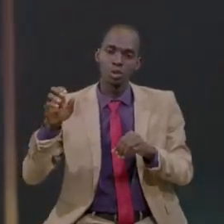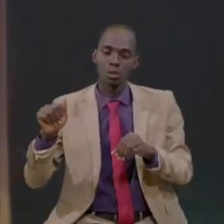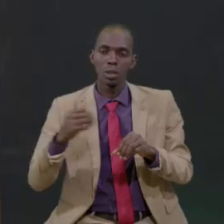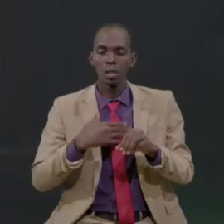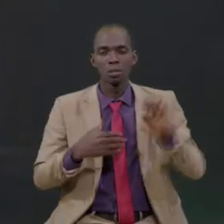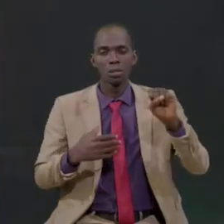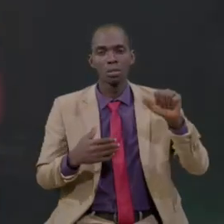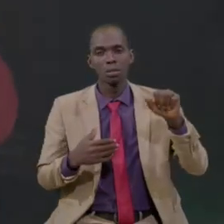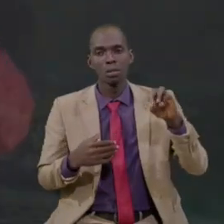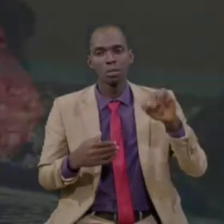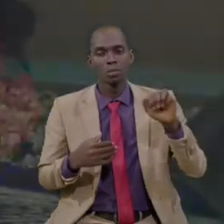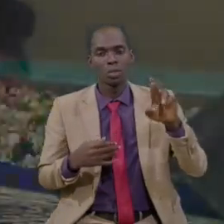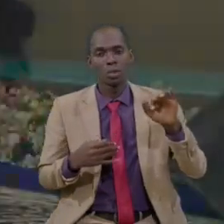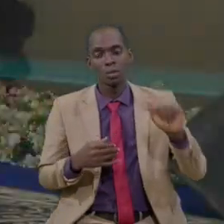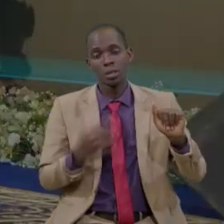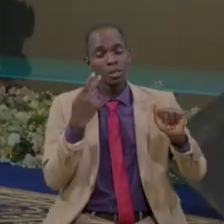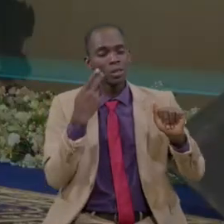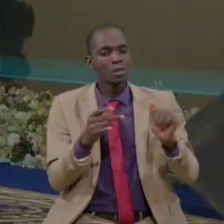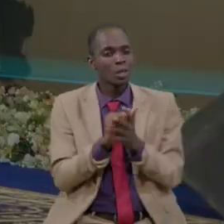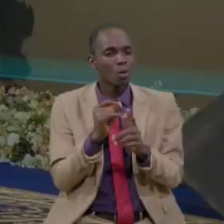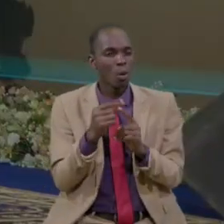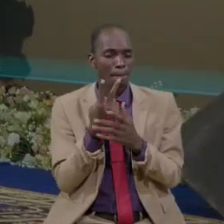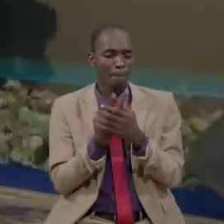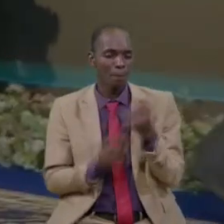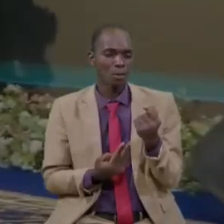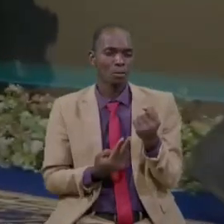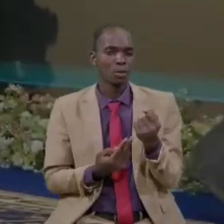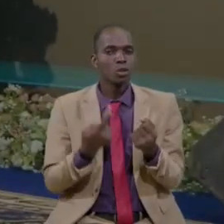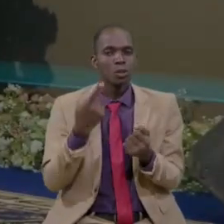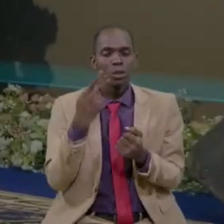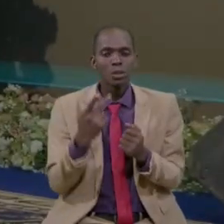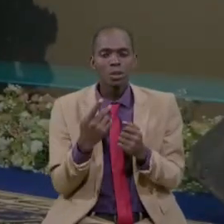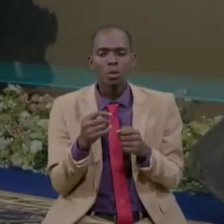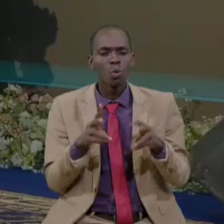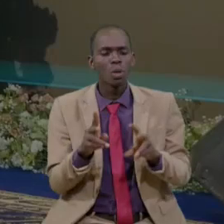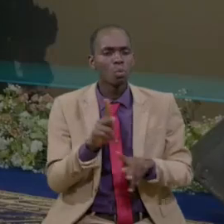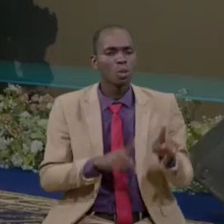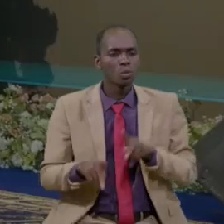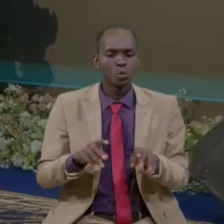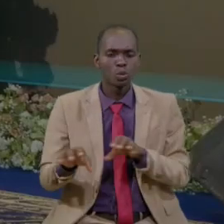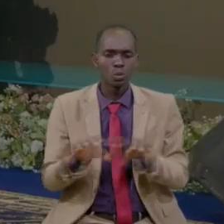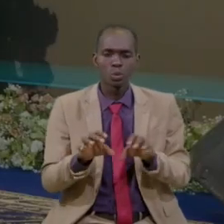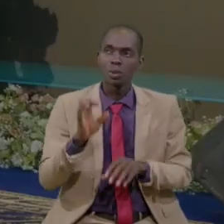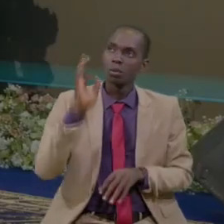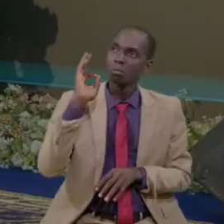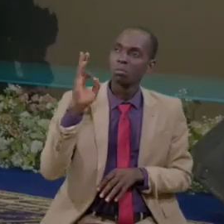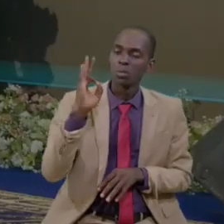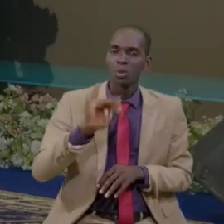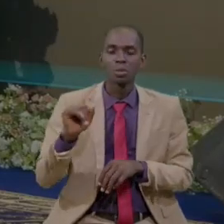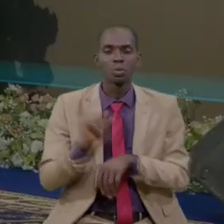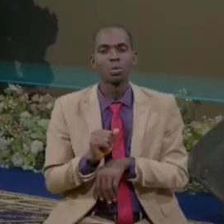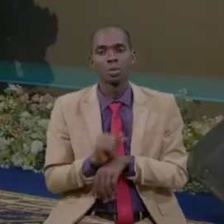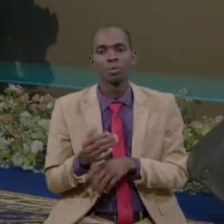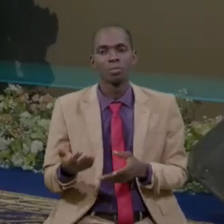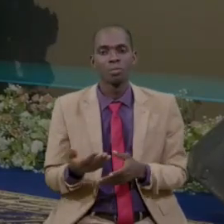way many people take evangelism and the harvest, the same. Ye shall